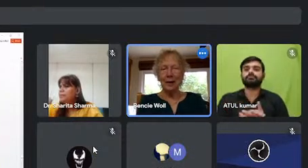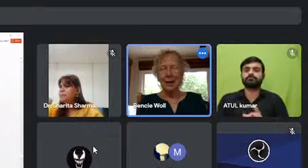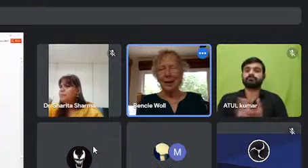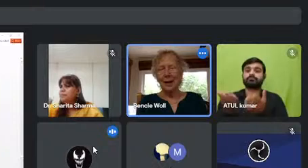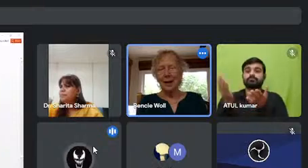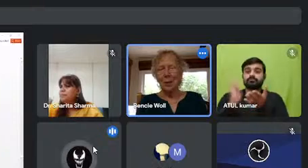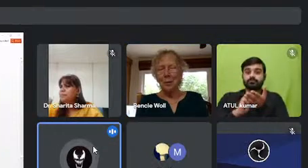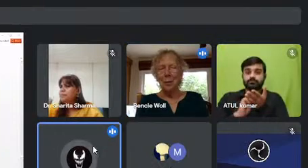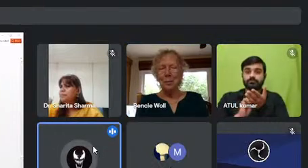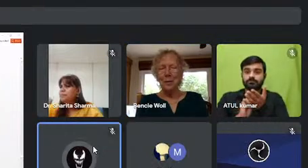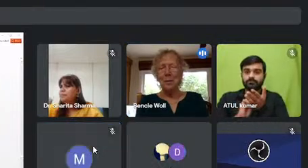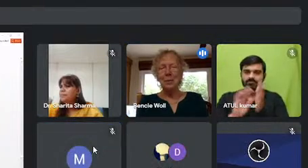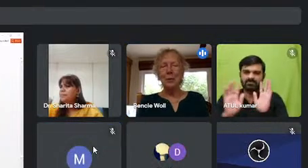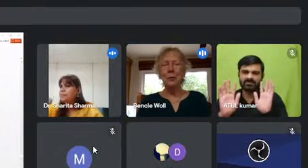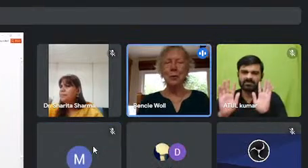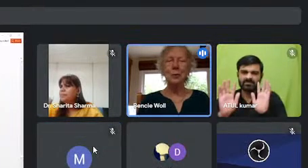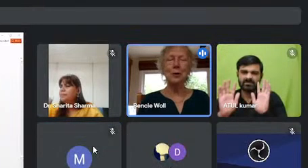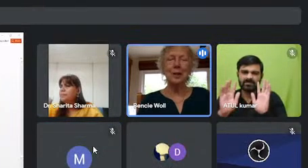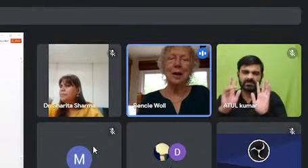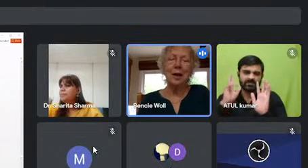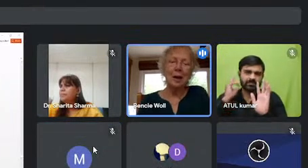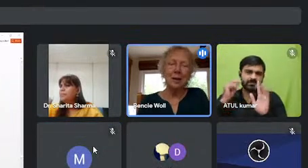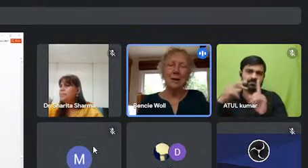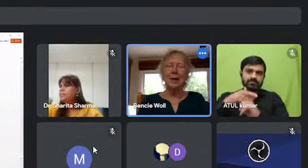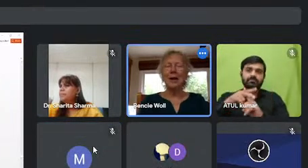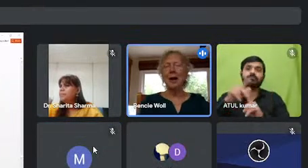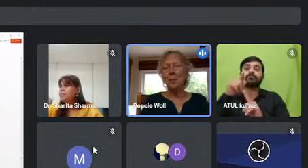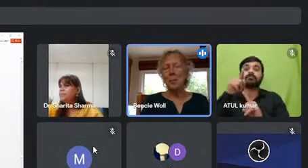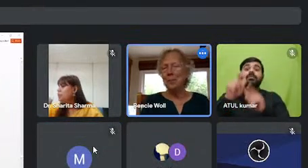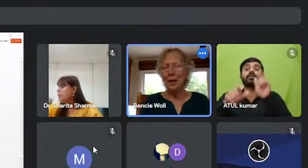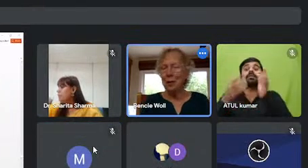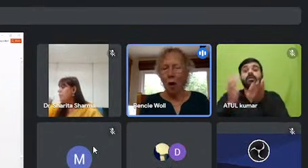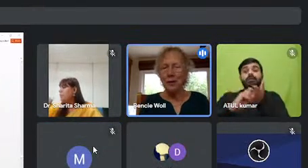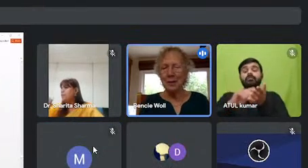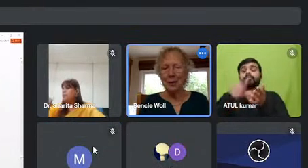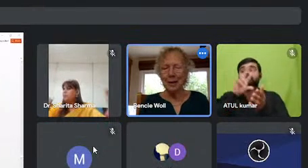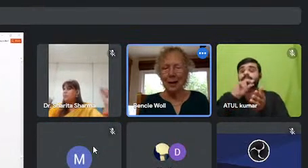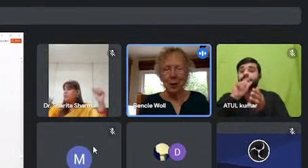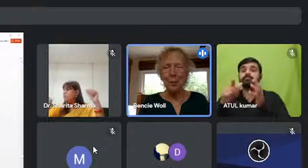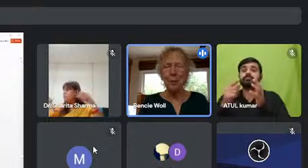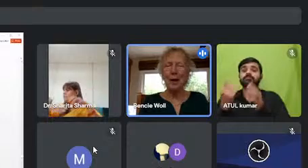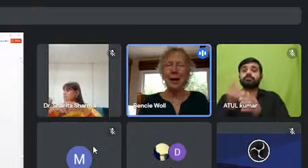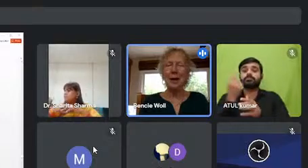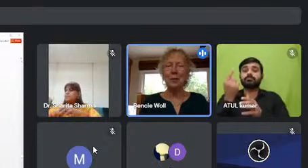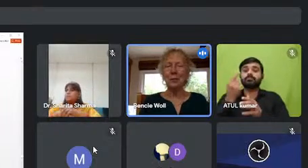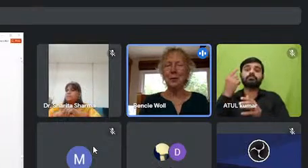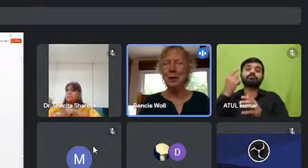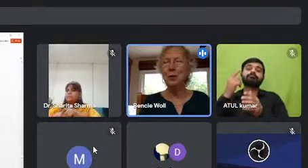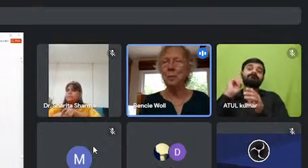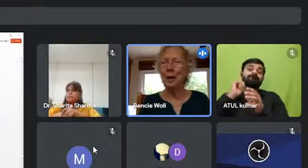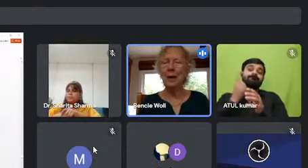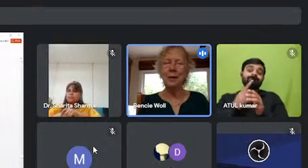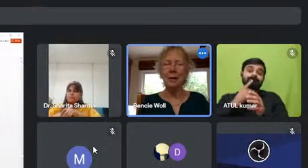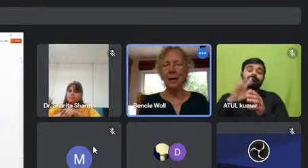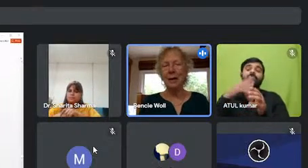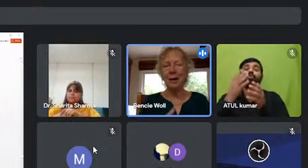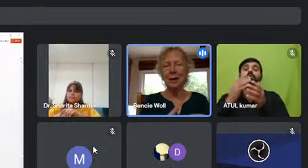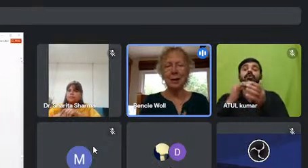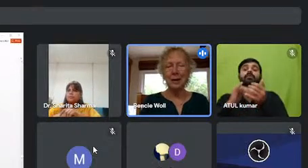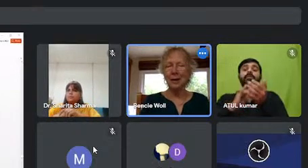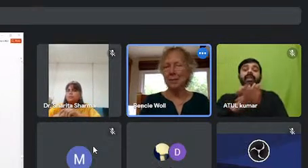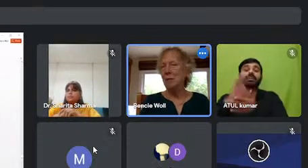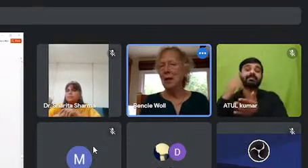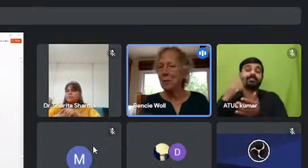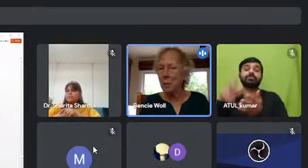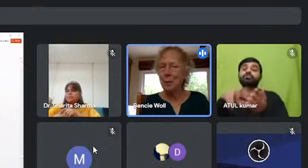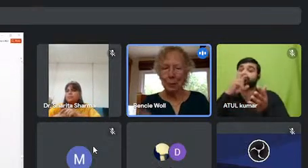again, the people who use it are not hearing impaired or speech impaired. They